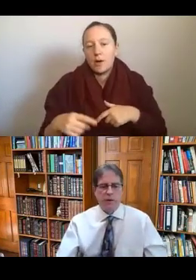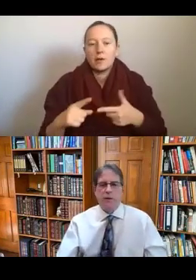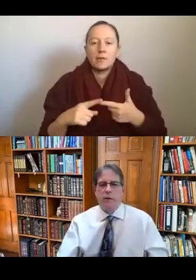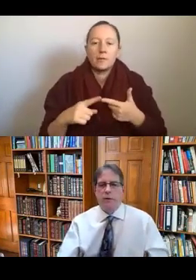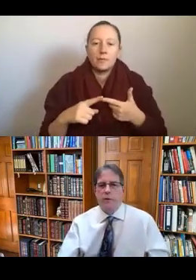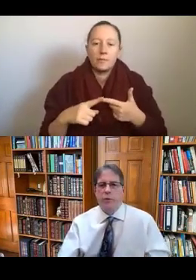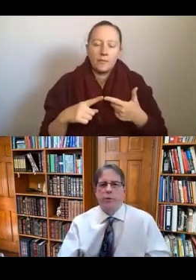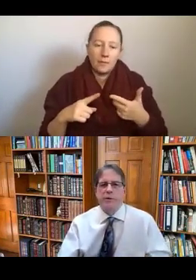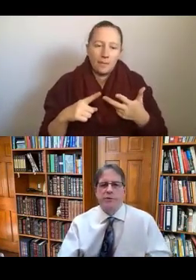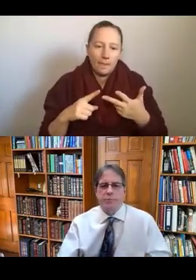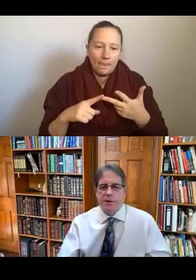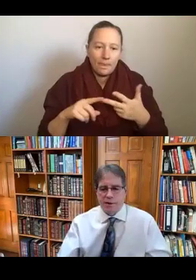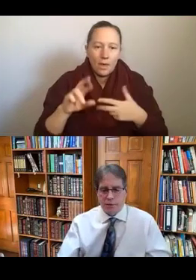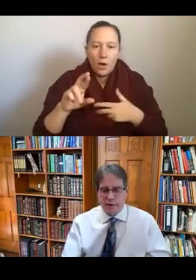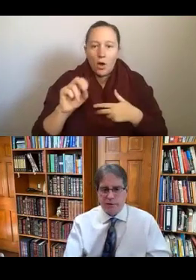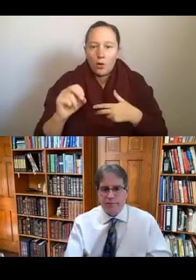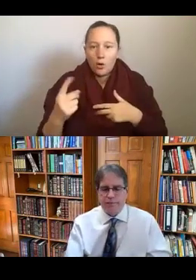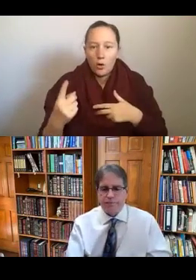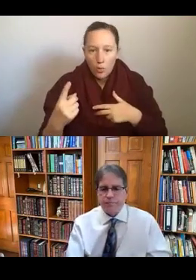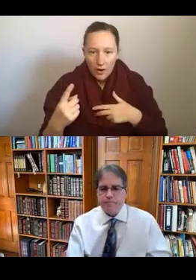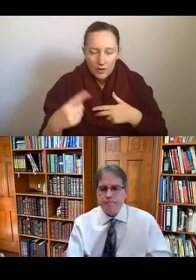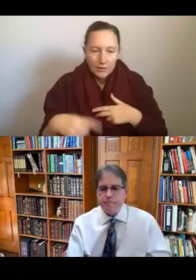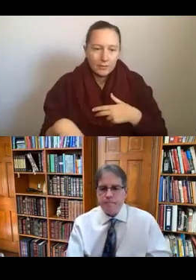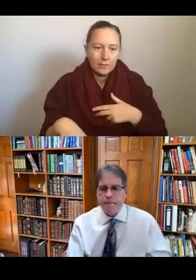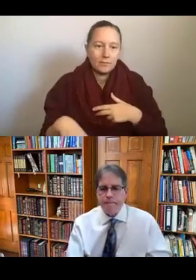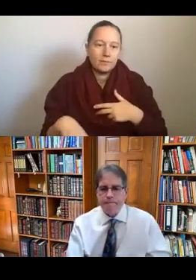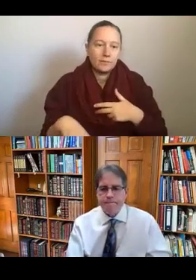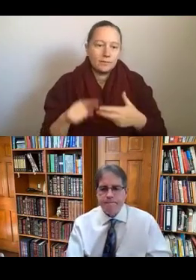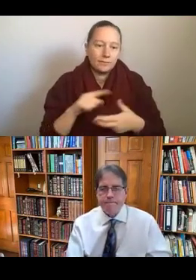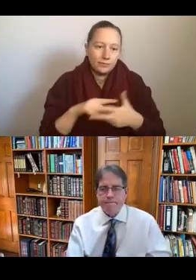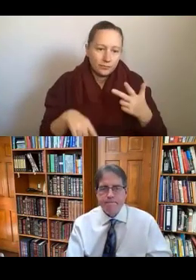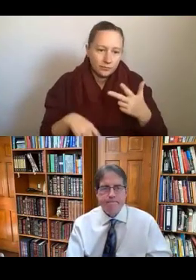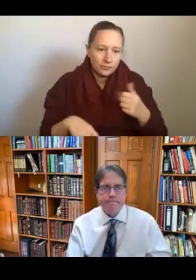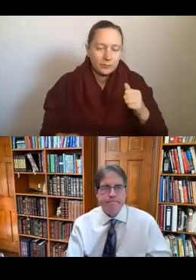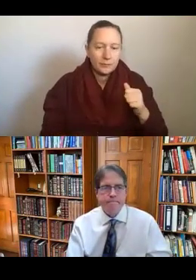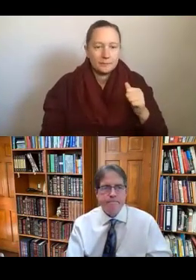standard R01 research project grants.